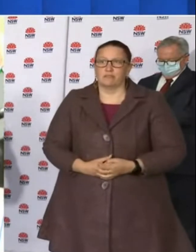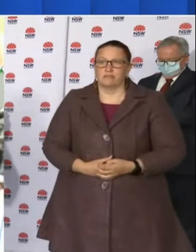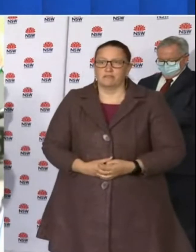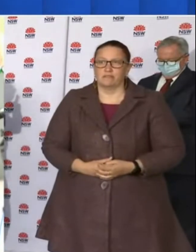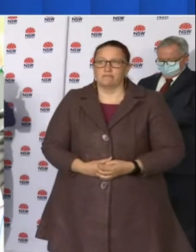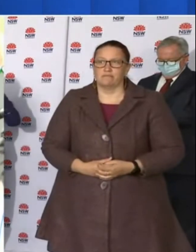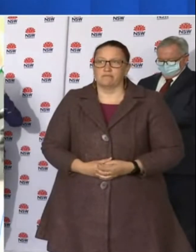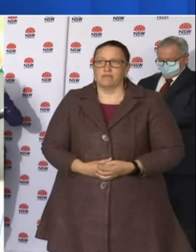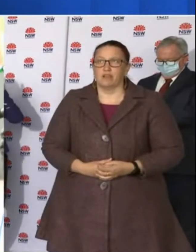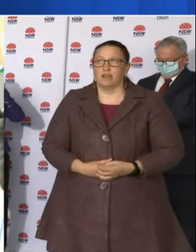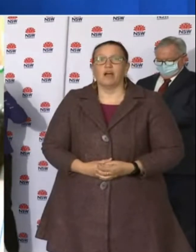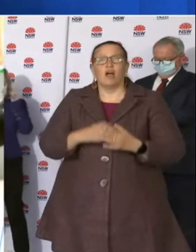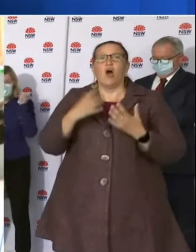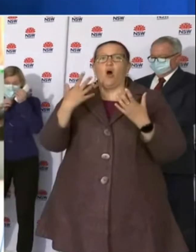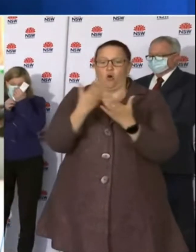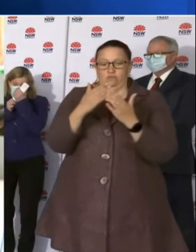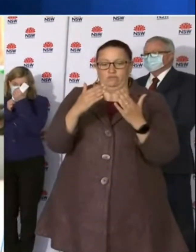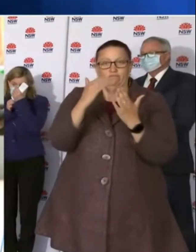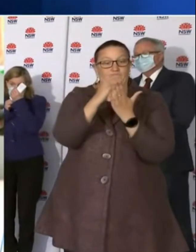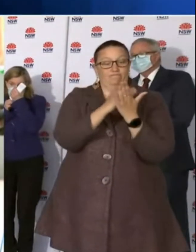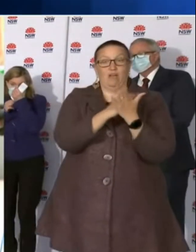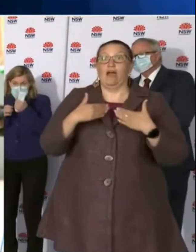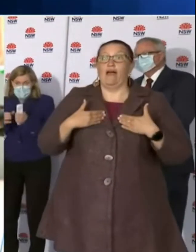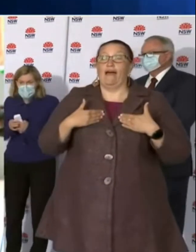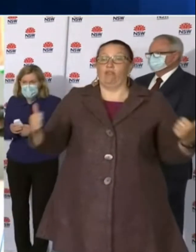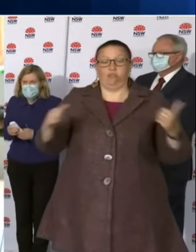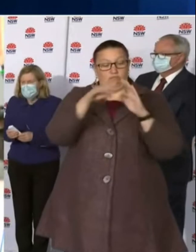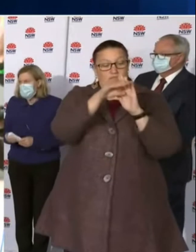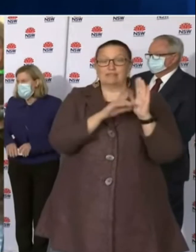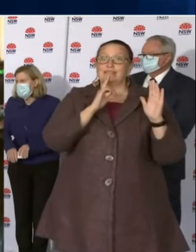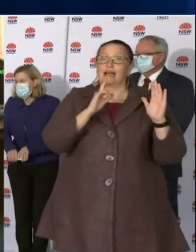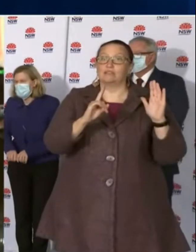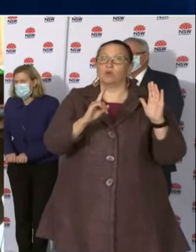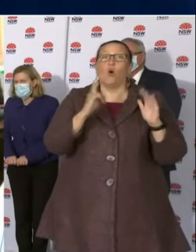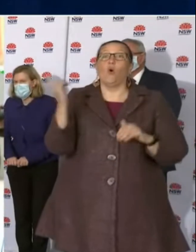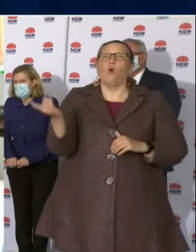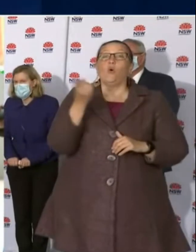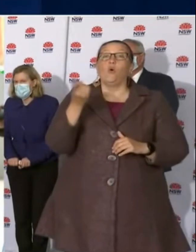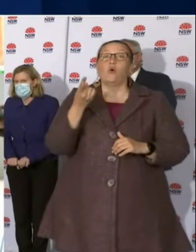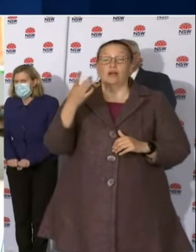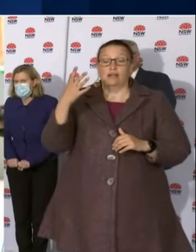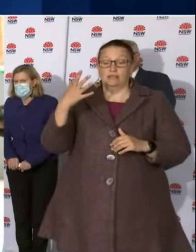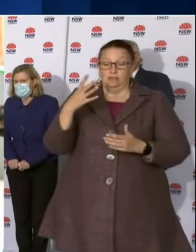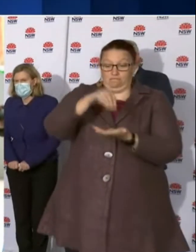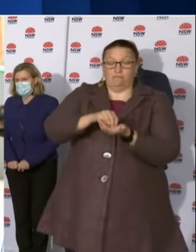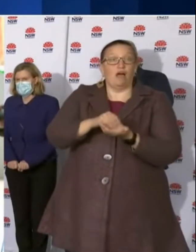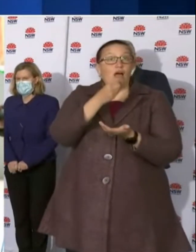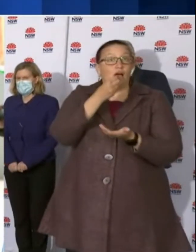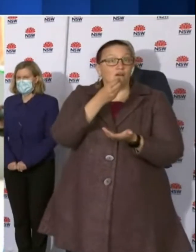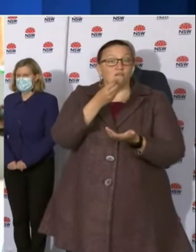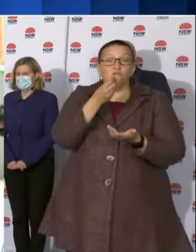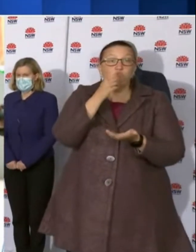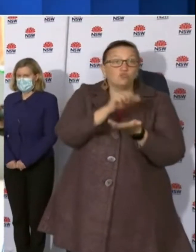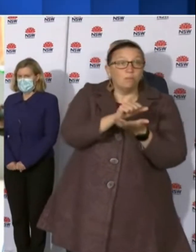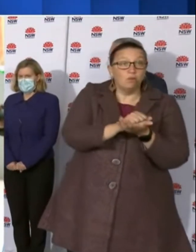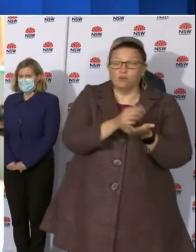wear a mask if they are next to or near a food premise or a retail shop. Dr. Chart, I put this in the public health order because we're told we need to wear a